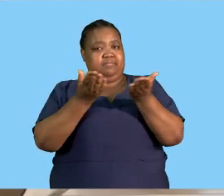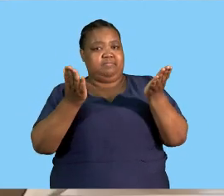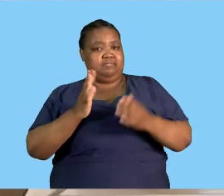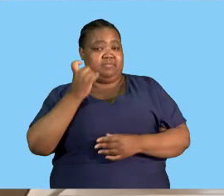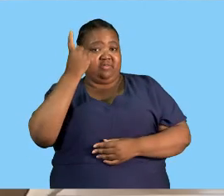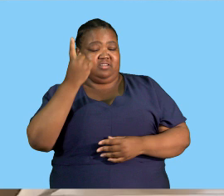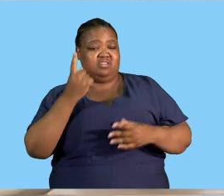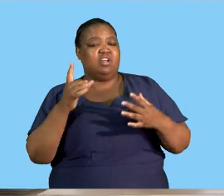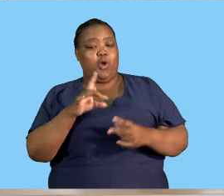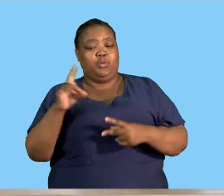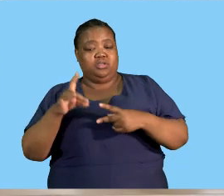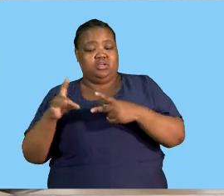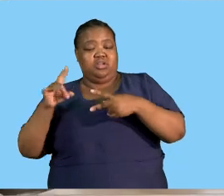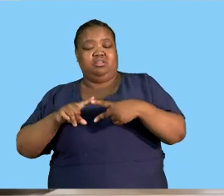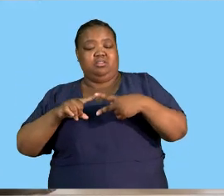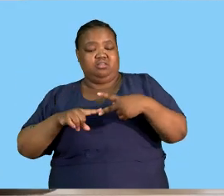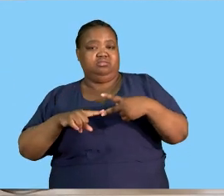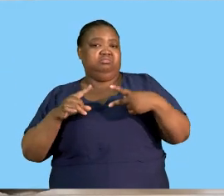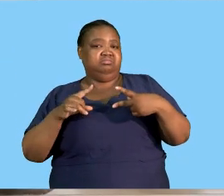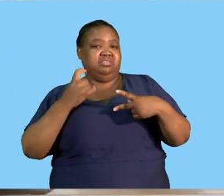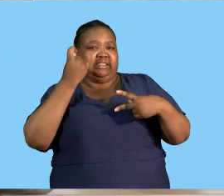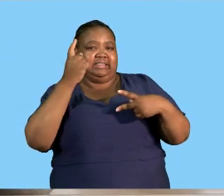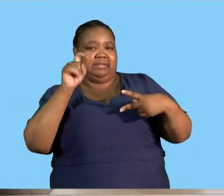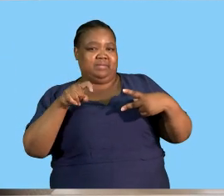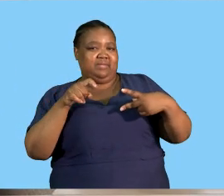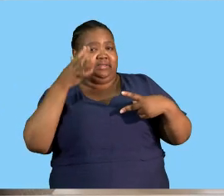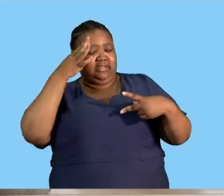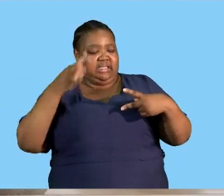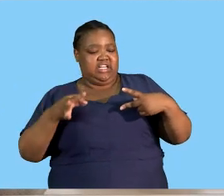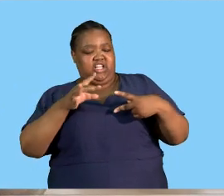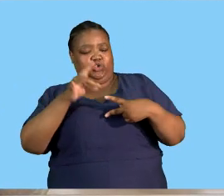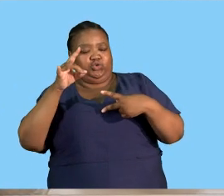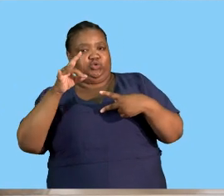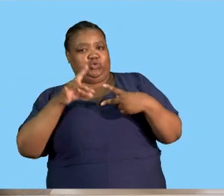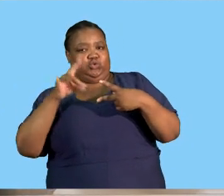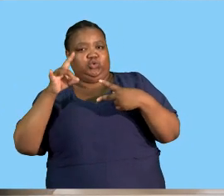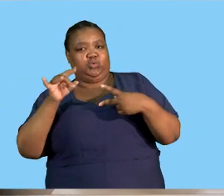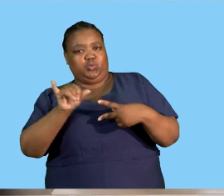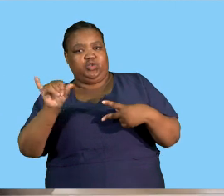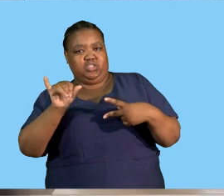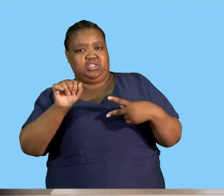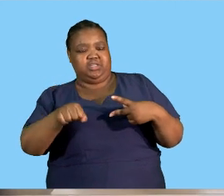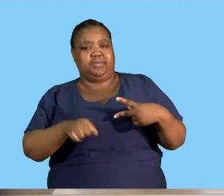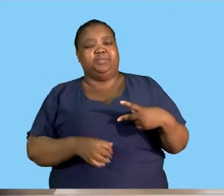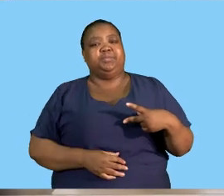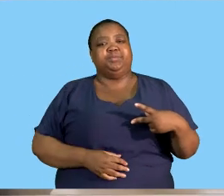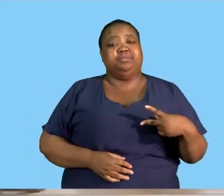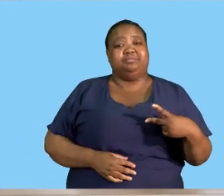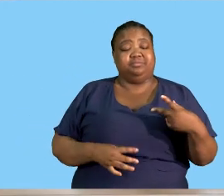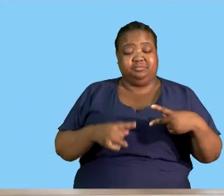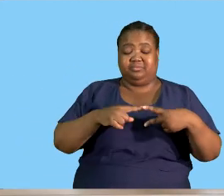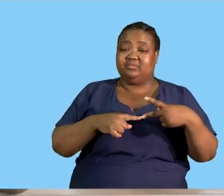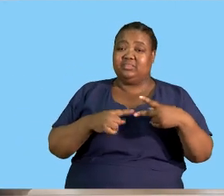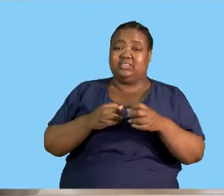that you understand either option 1 or option 2, or you choose either option 1 or option 2. It's basically the same thing, so you just